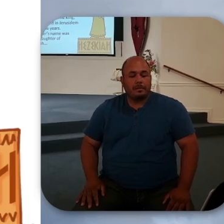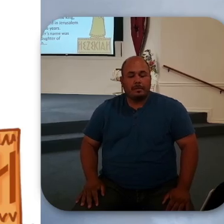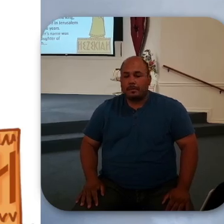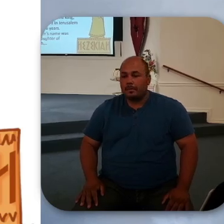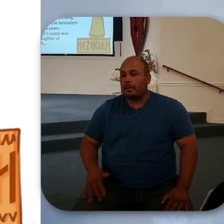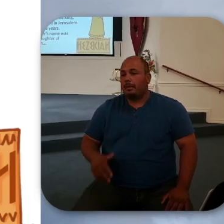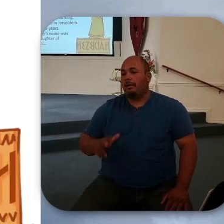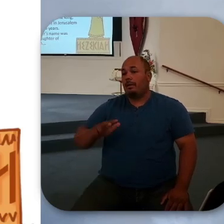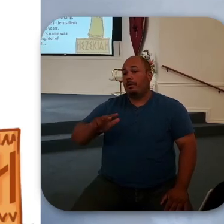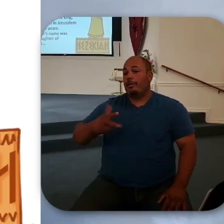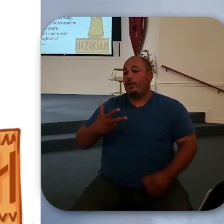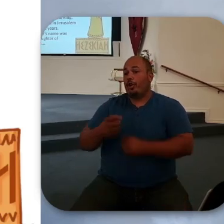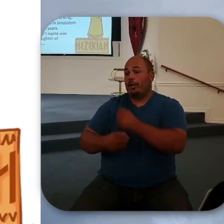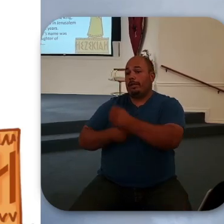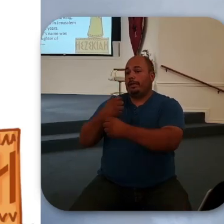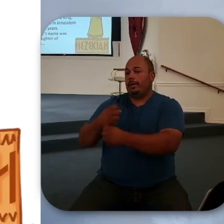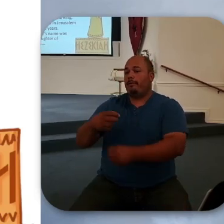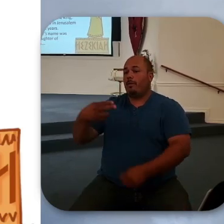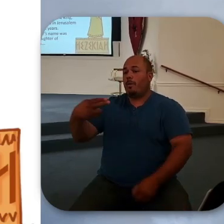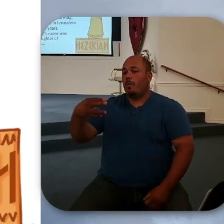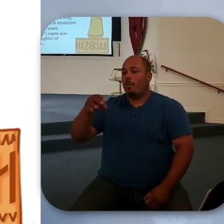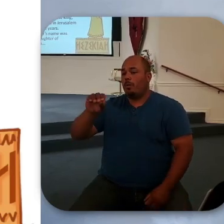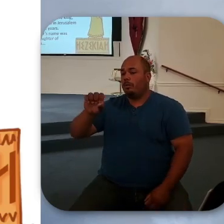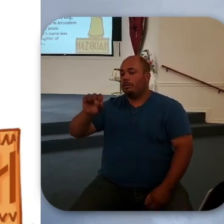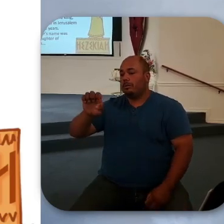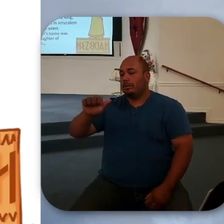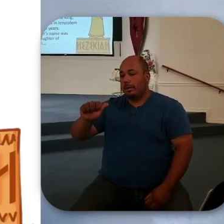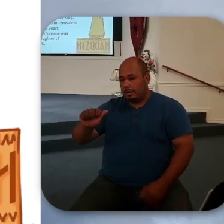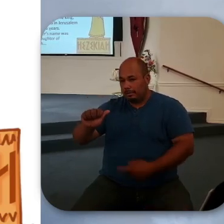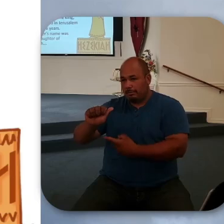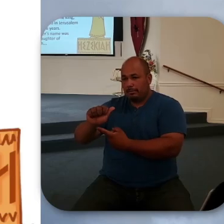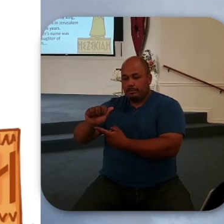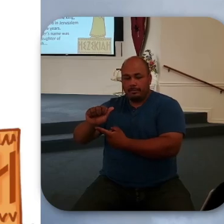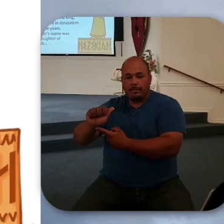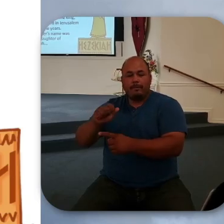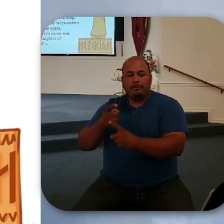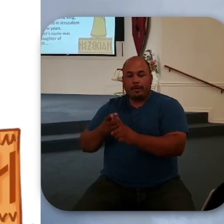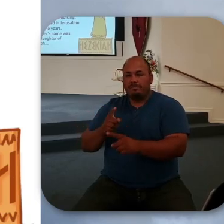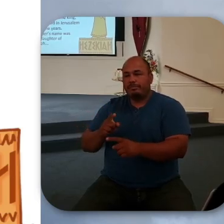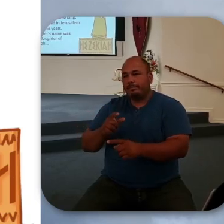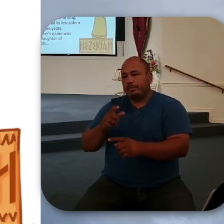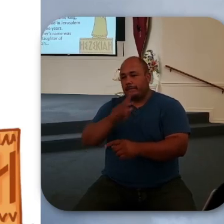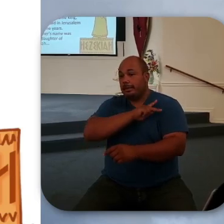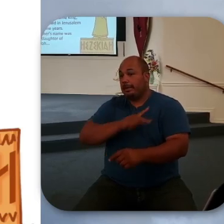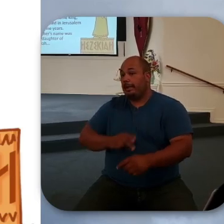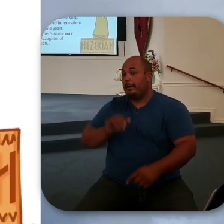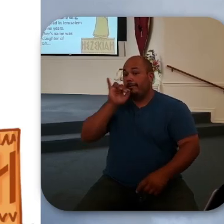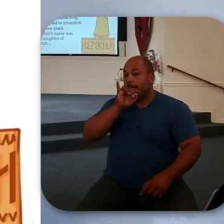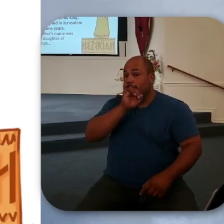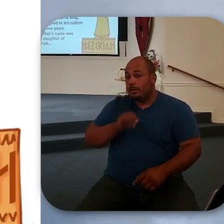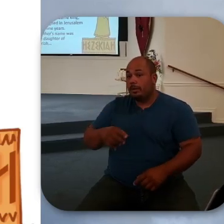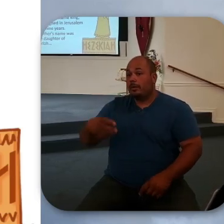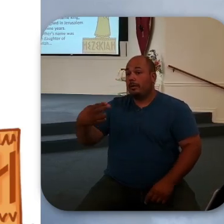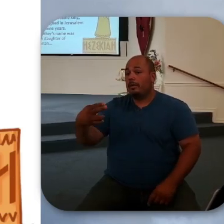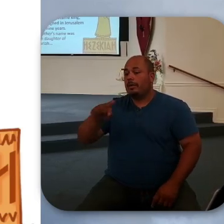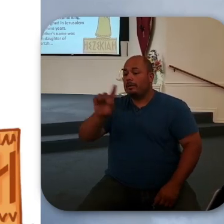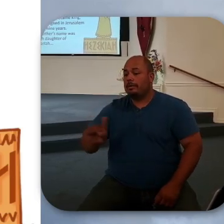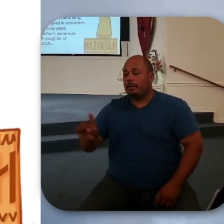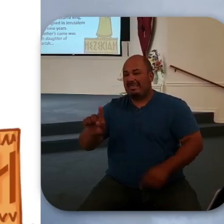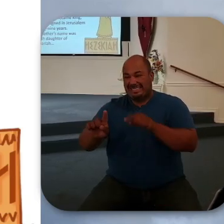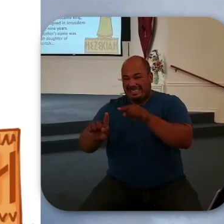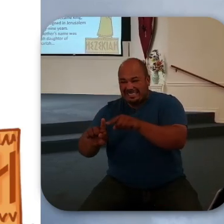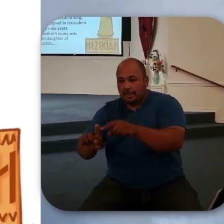In the third year of Hoshea, son of Elah, king of Israel, Hezekiah, son of Ahaz, king of